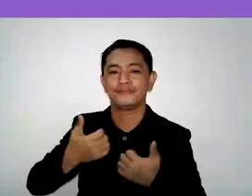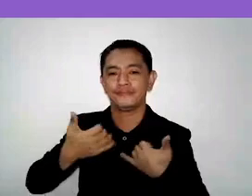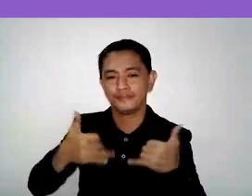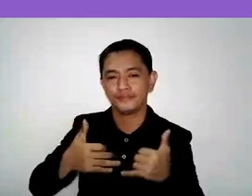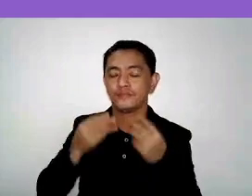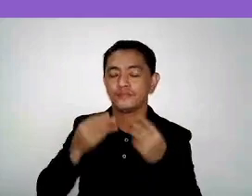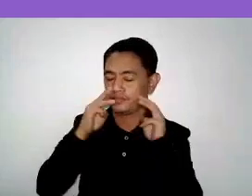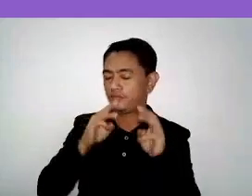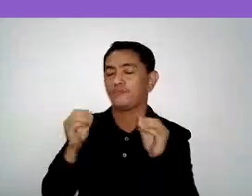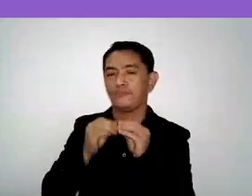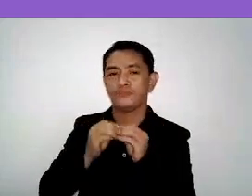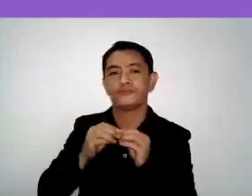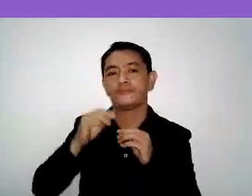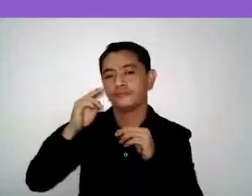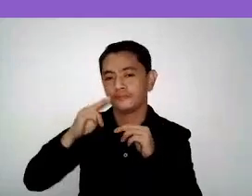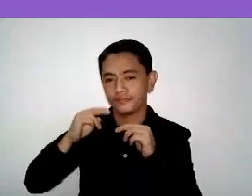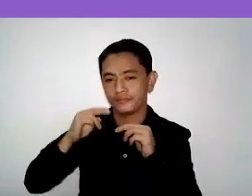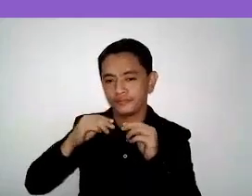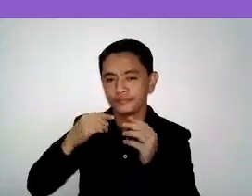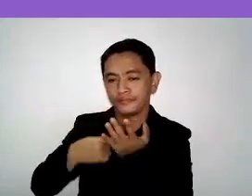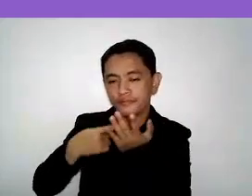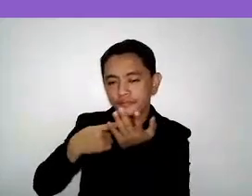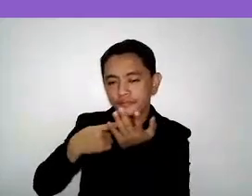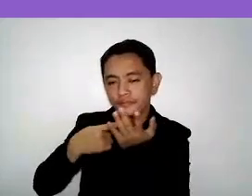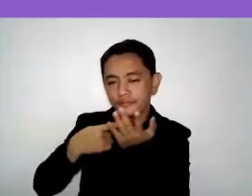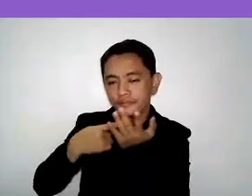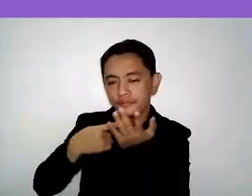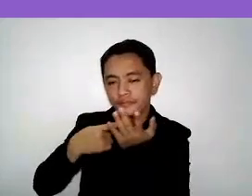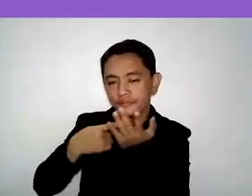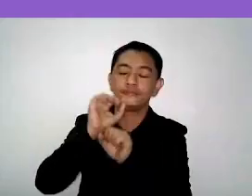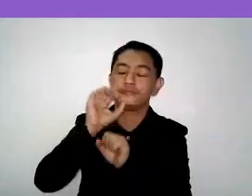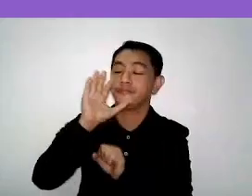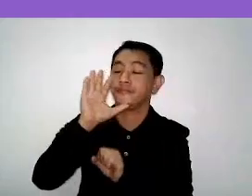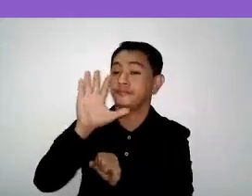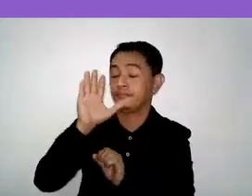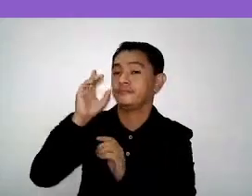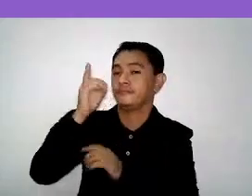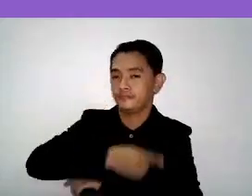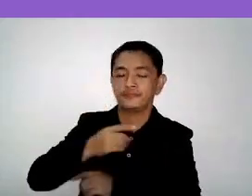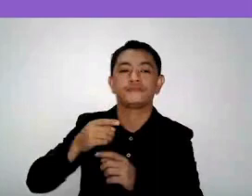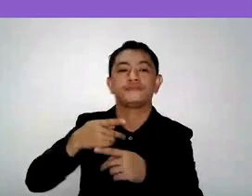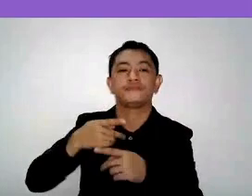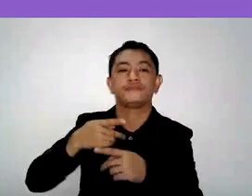All right, I hope everyone enjoyed our game. Watch out for more